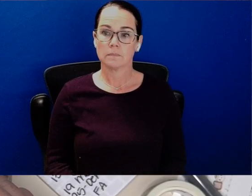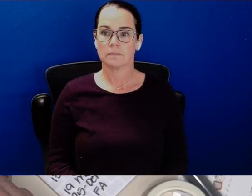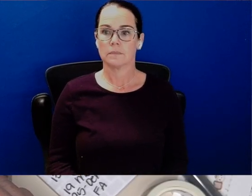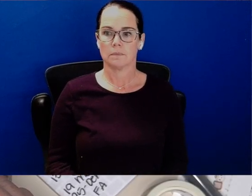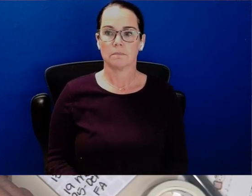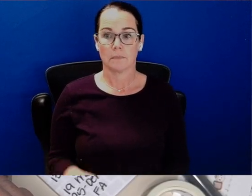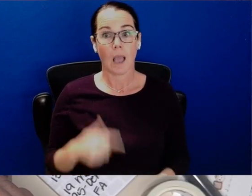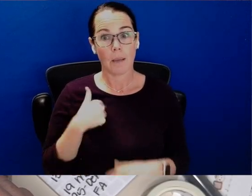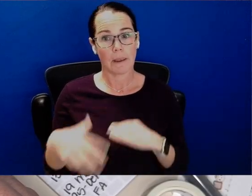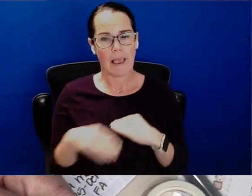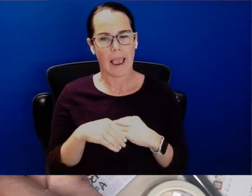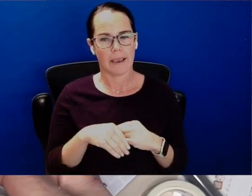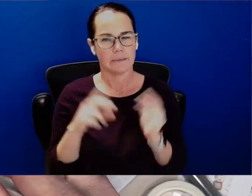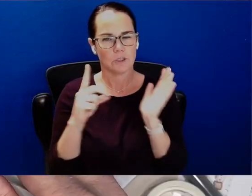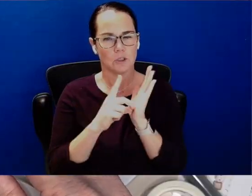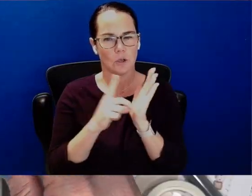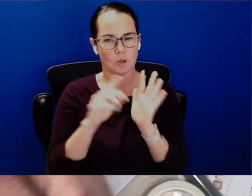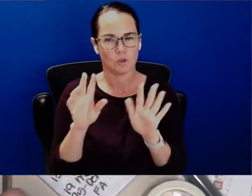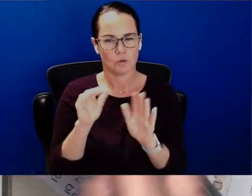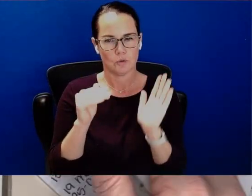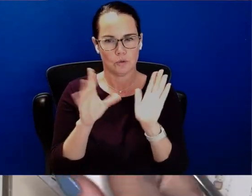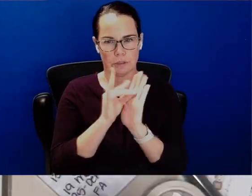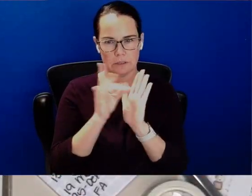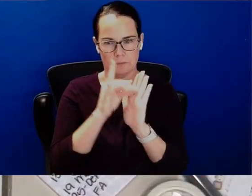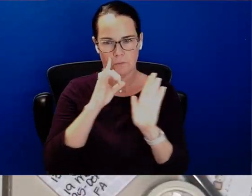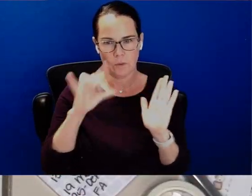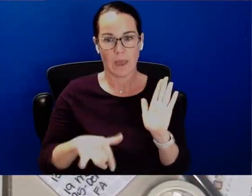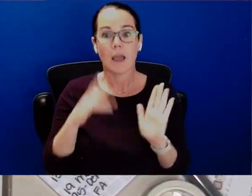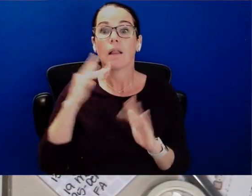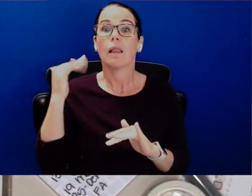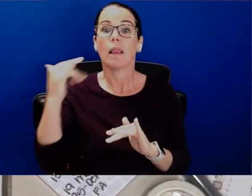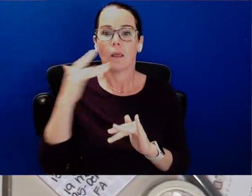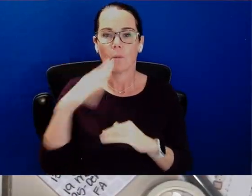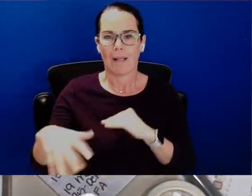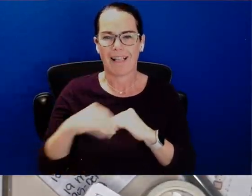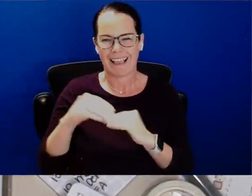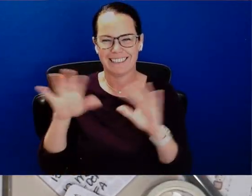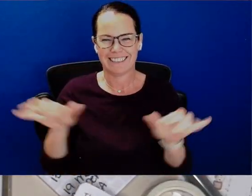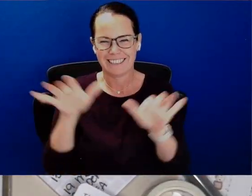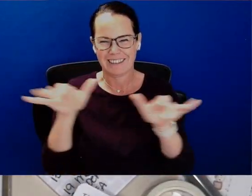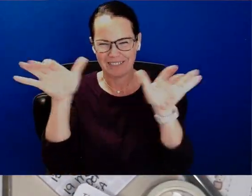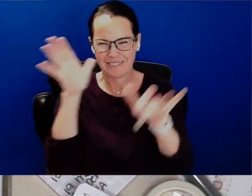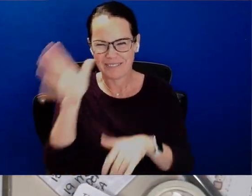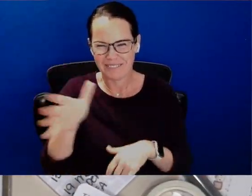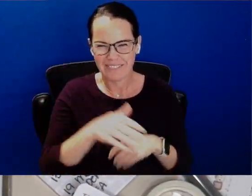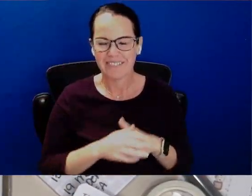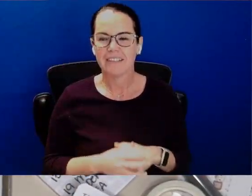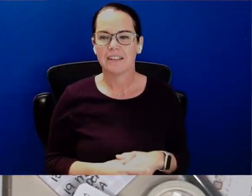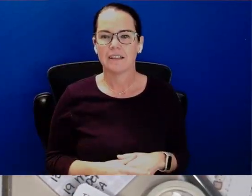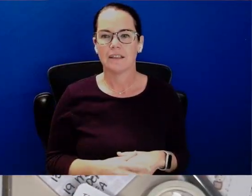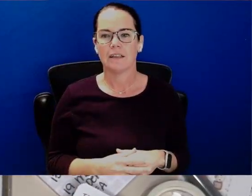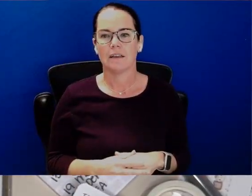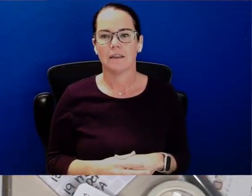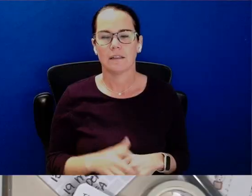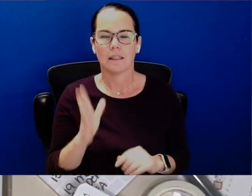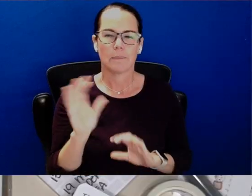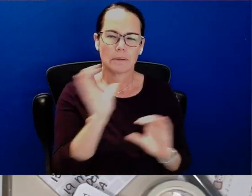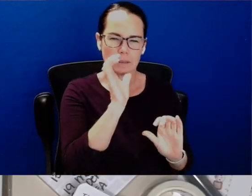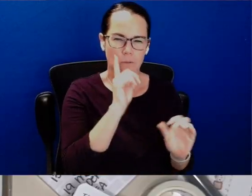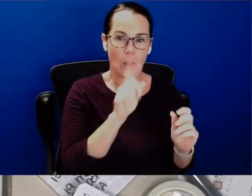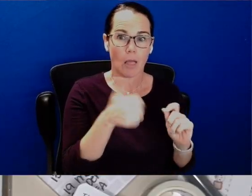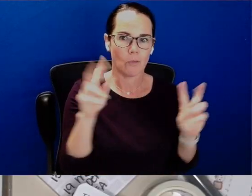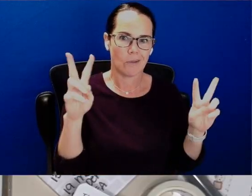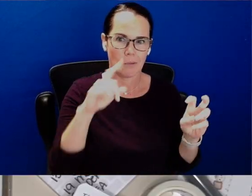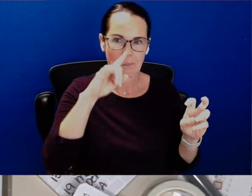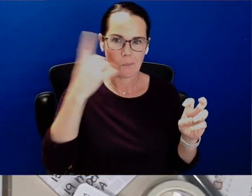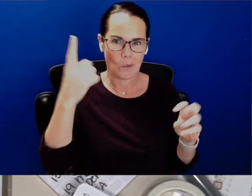But I am going to add a doctor sticker to it, so it will be decorated. Let me look for another quote-unquote